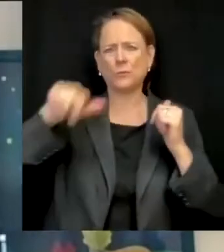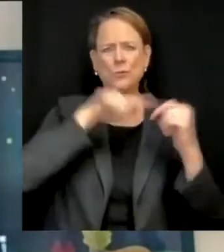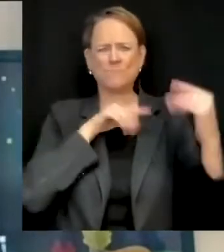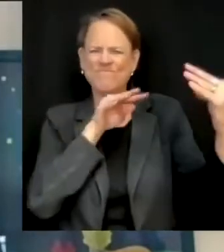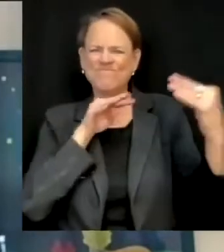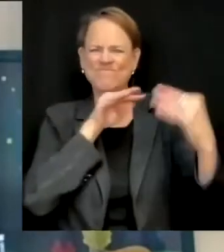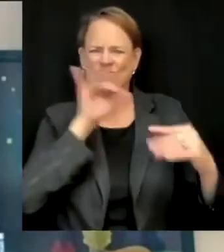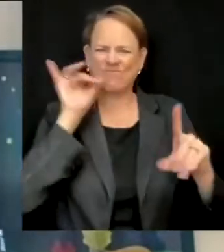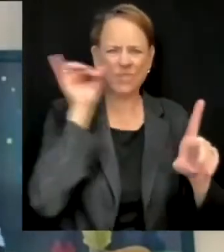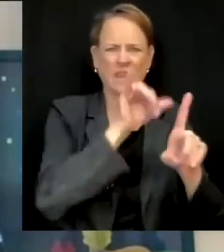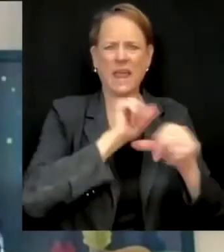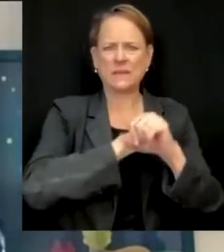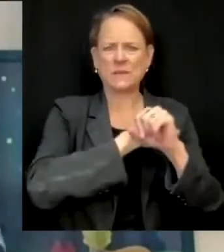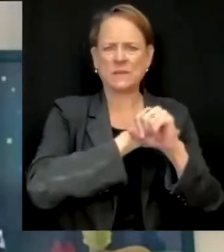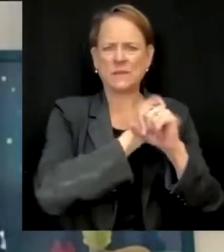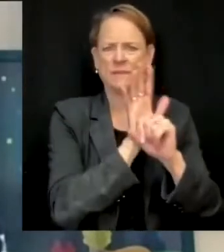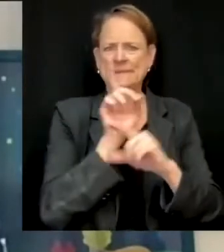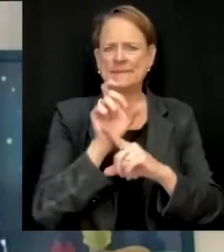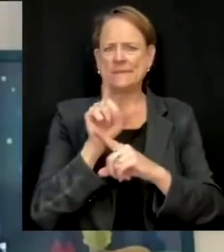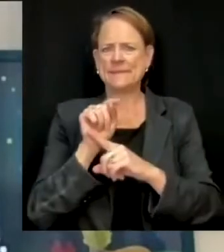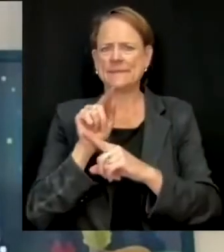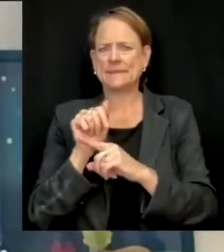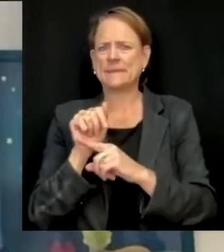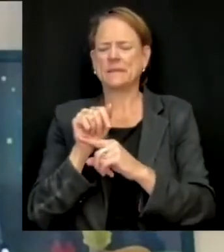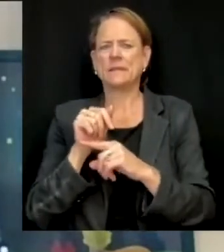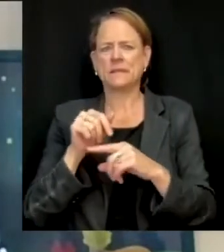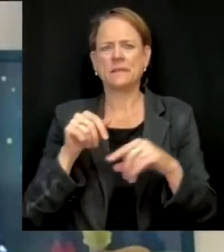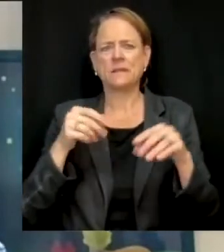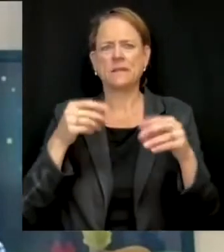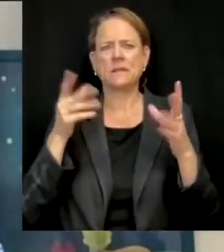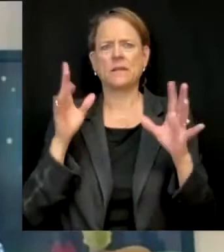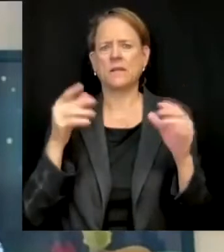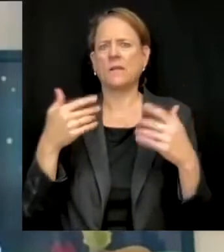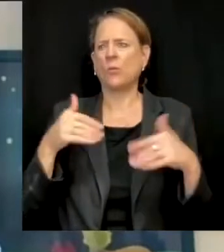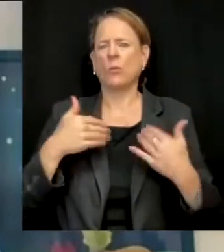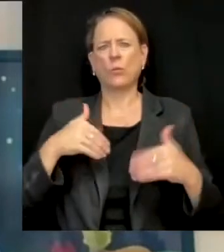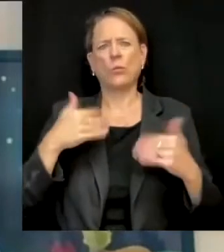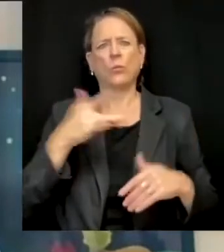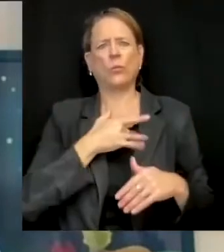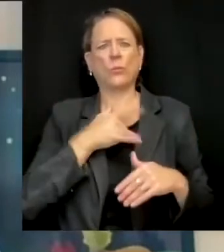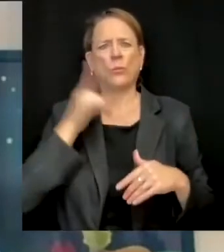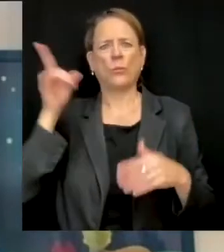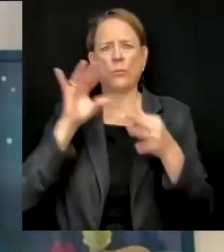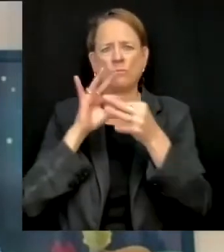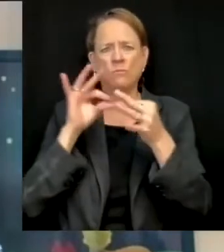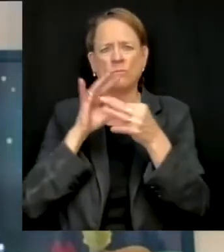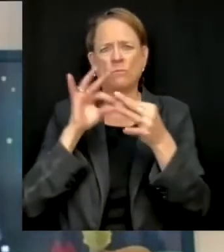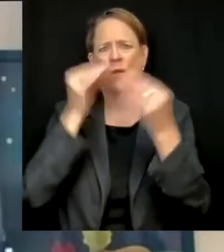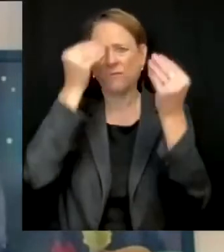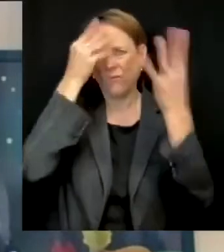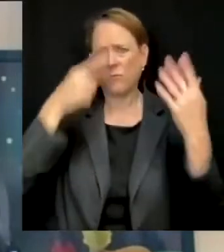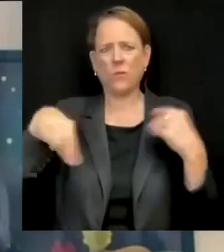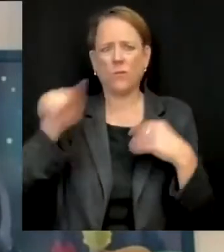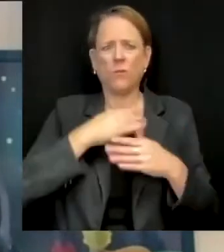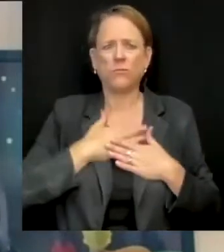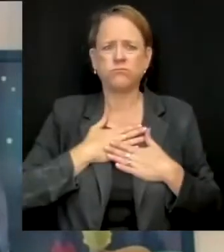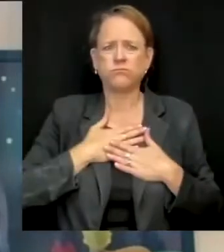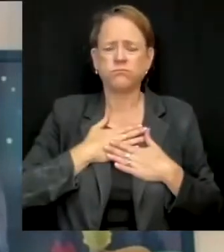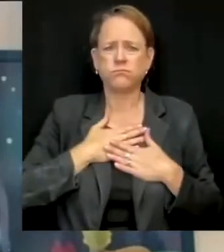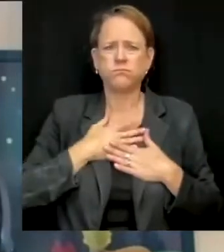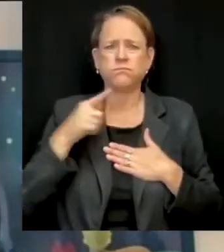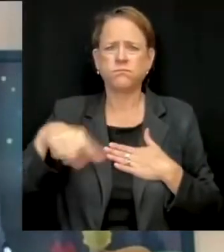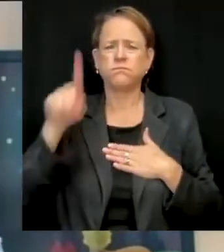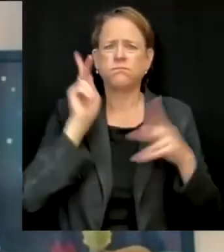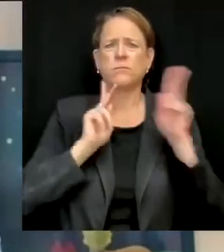even more when you hear the words of critically ill patients with COVID. Dr. Brittany